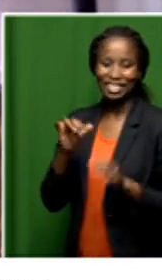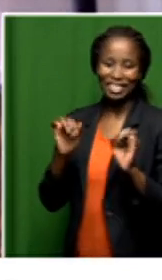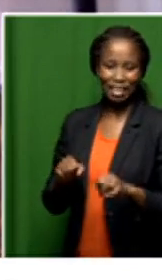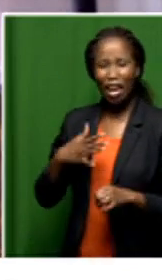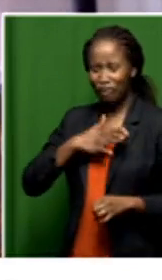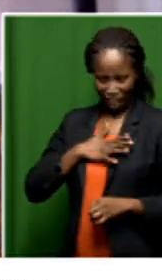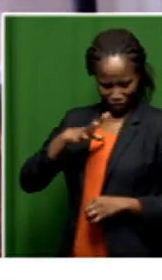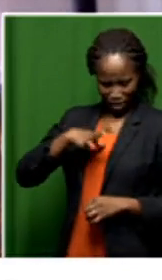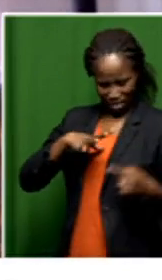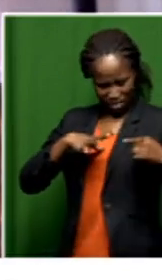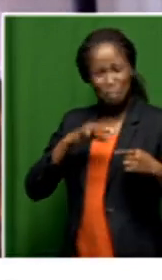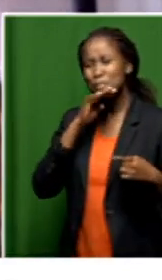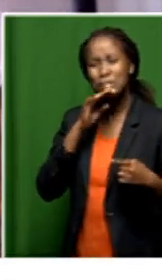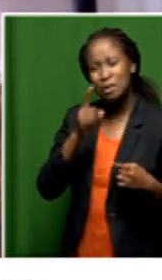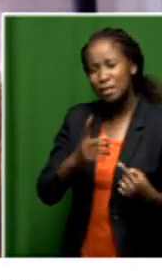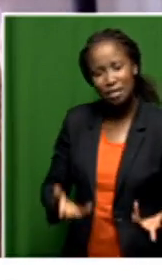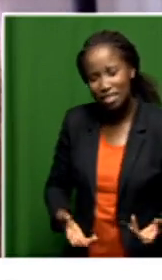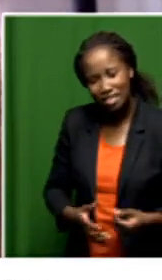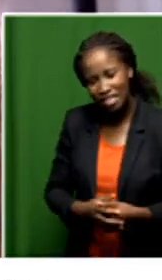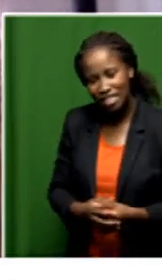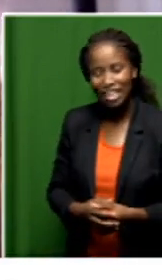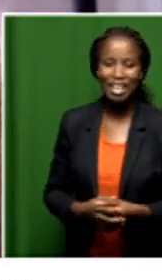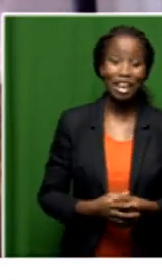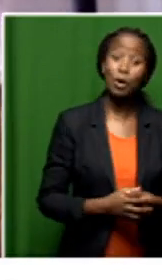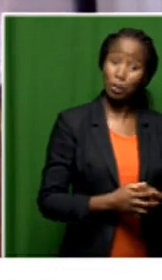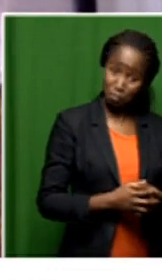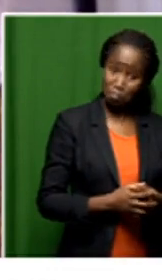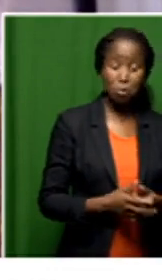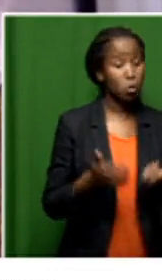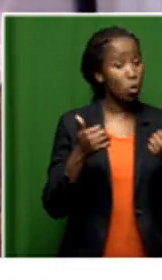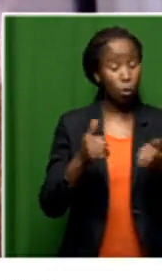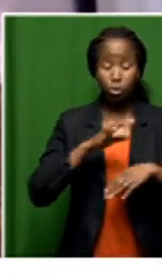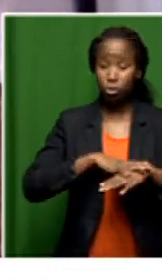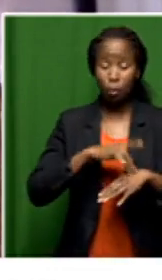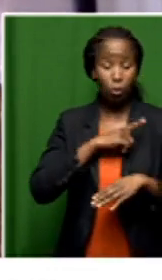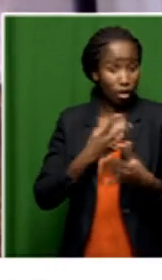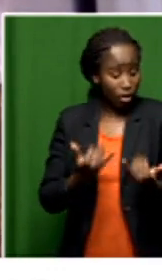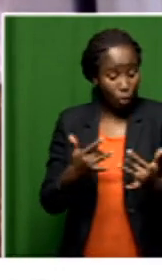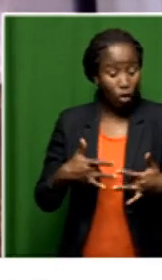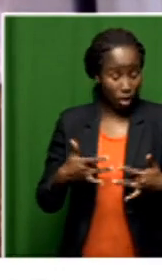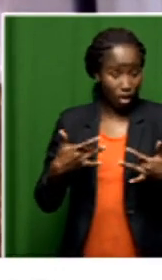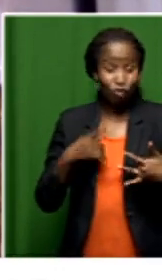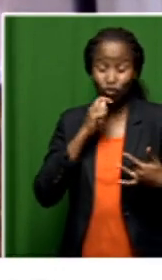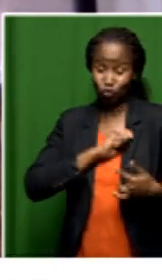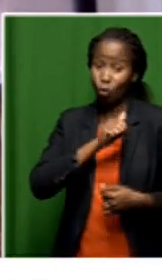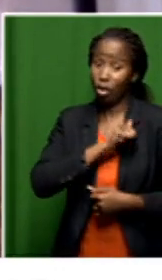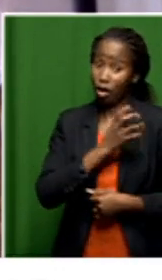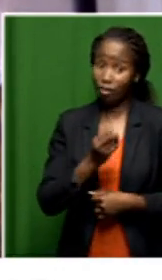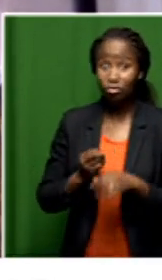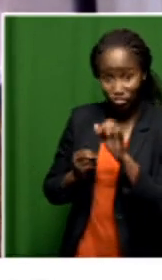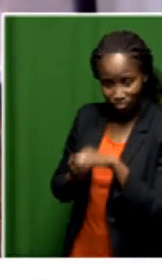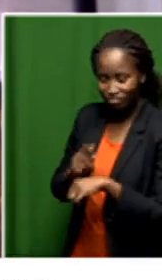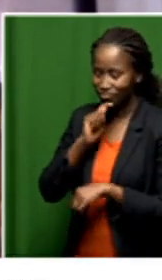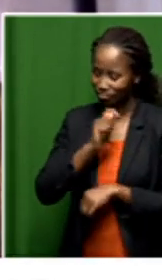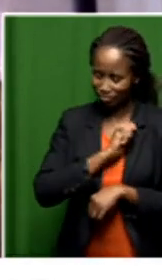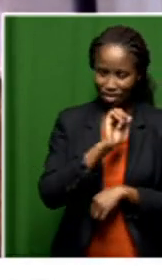feeling fine? Oh man, it's a good time to be alive at this point, you know what I'm saying? Right? Yeah. I